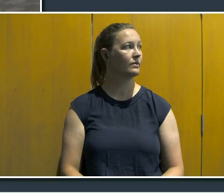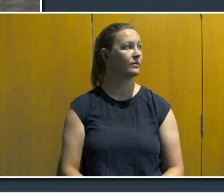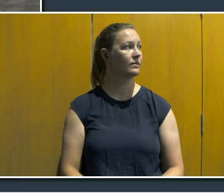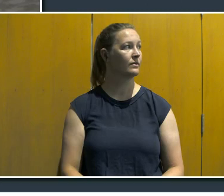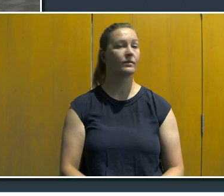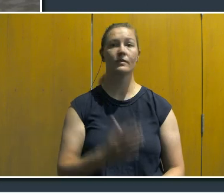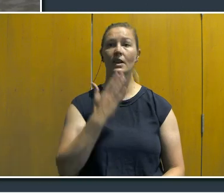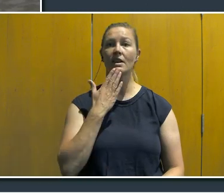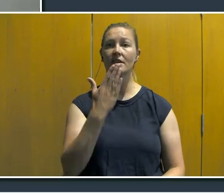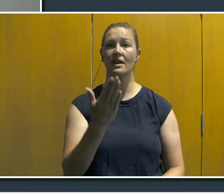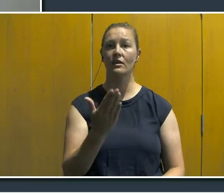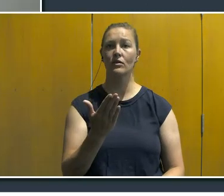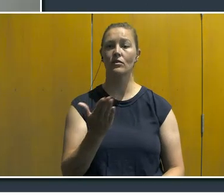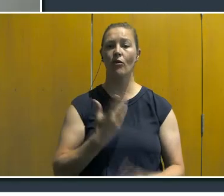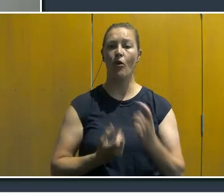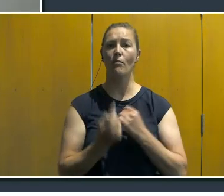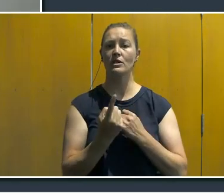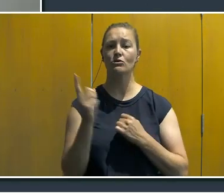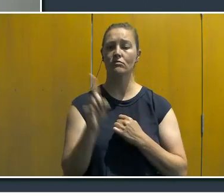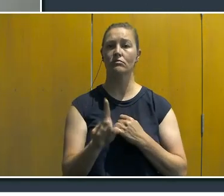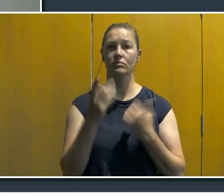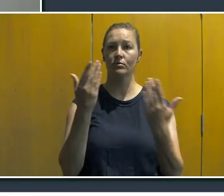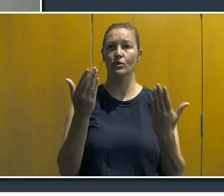Well, thank you for the opportunity to come along.